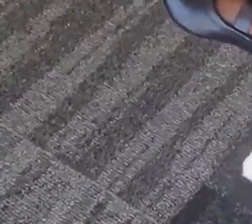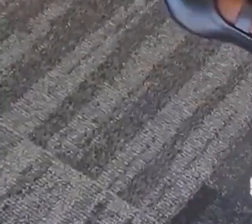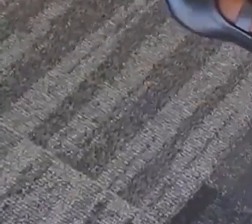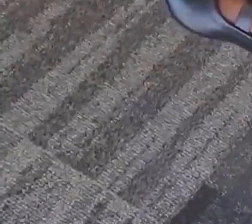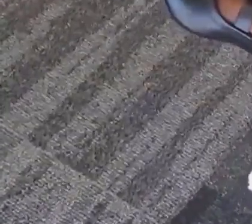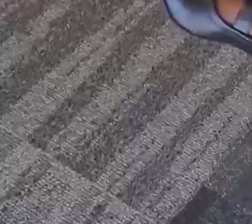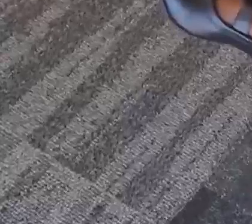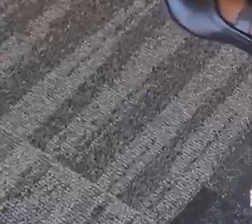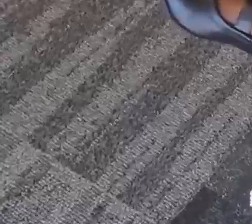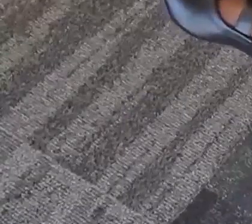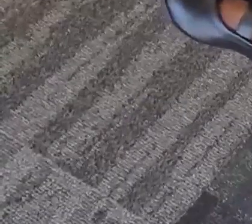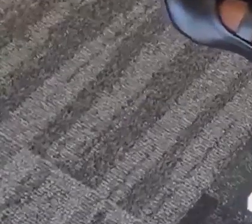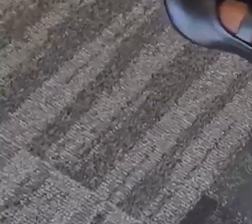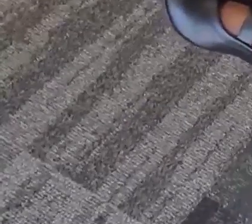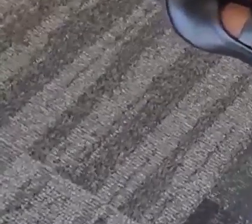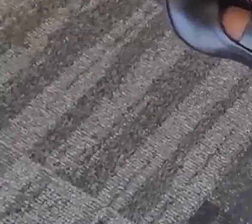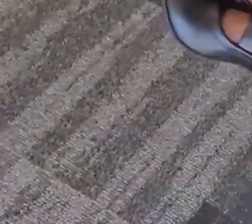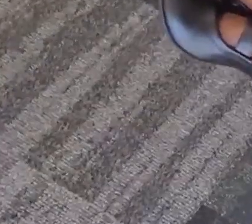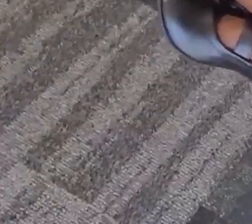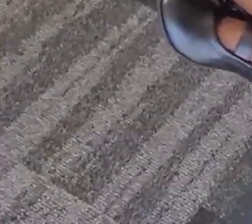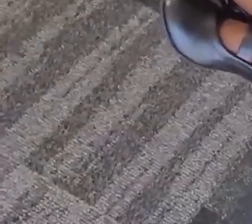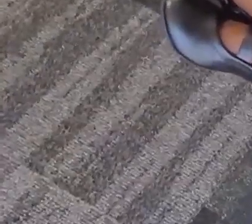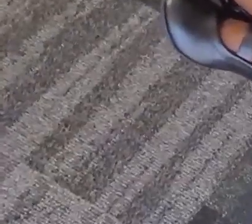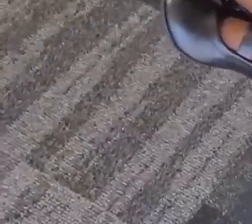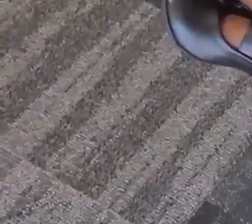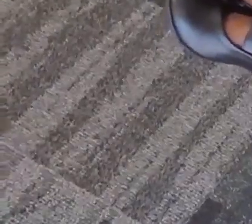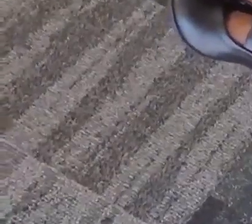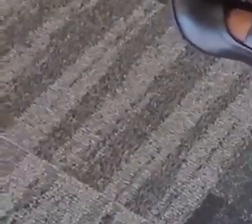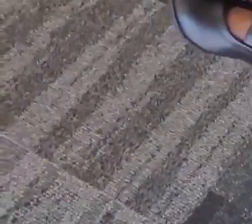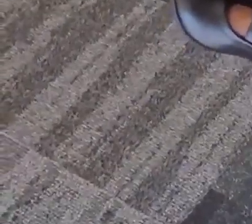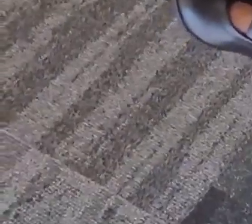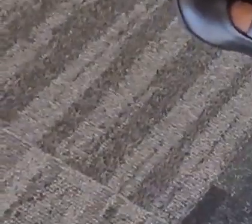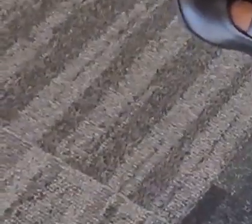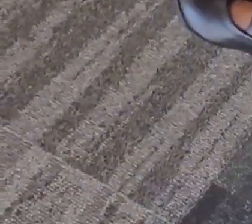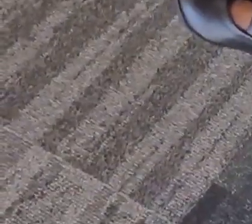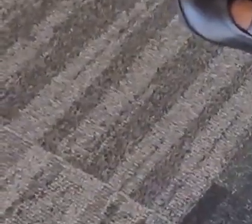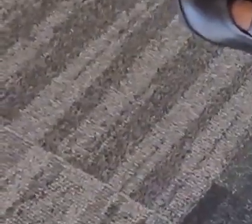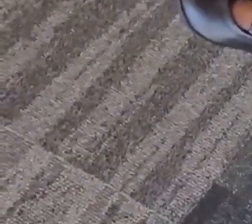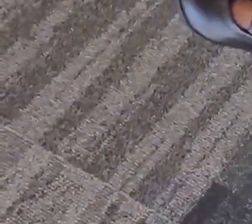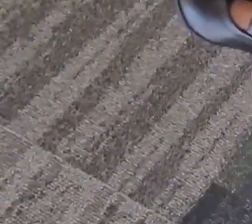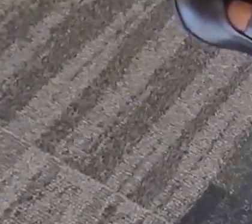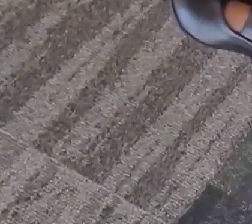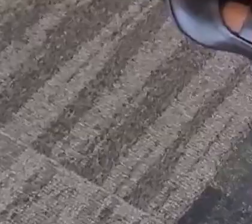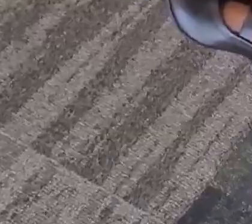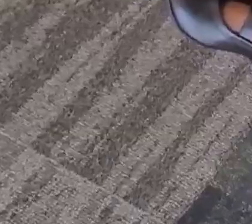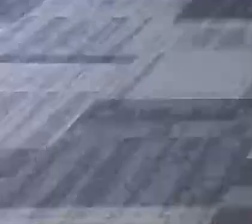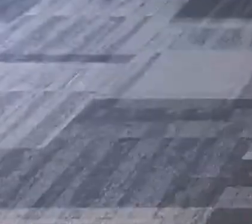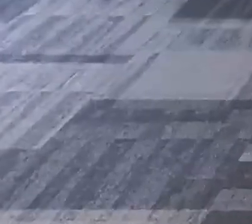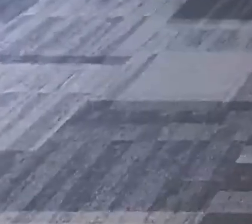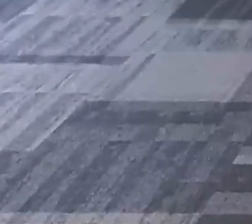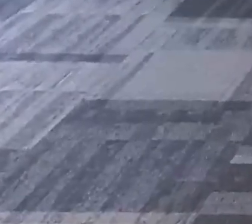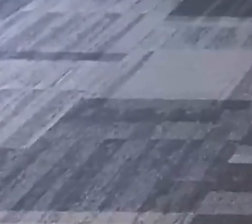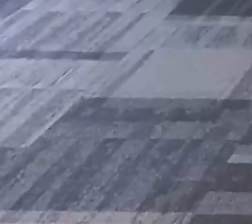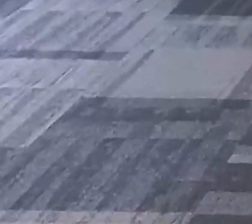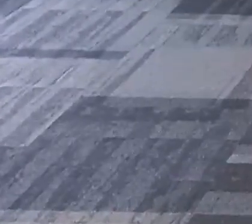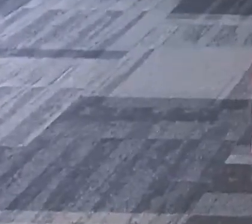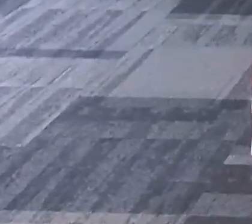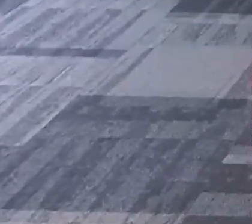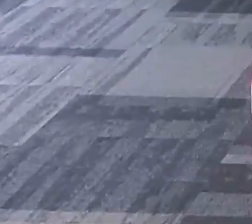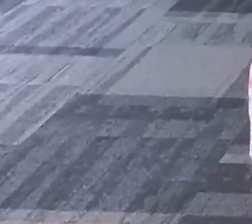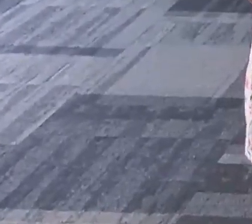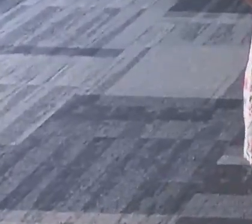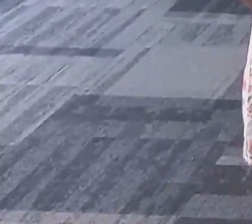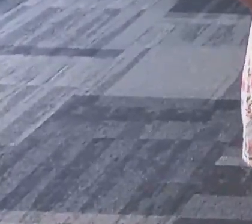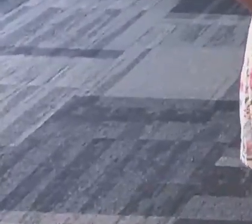friends. Hello, my name is Corinne Clark and I am 4 years old. I'm actually 5 now. Even the